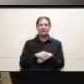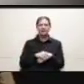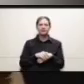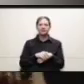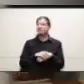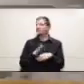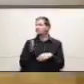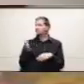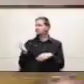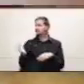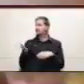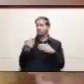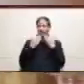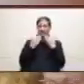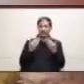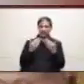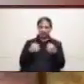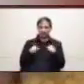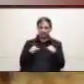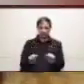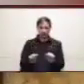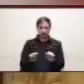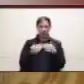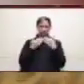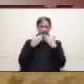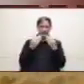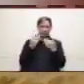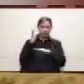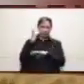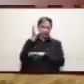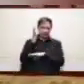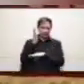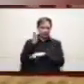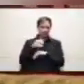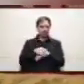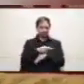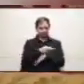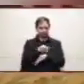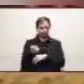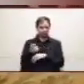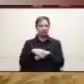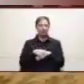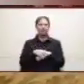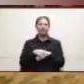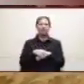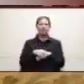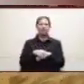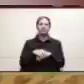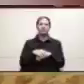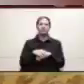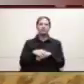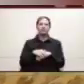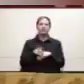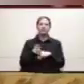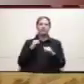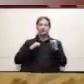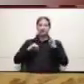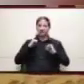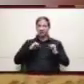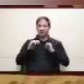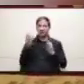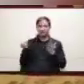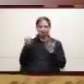Thank you, Chairperson. Thank you also for the presentation. Just quickly on performance